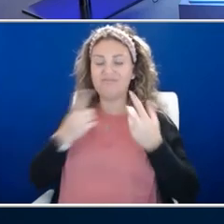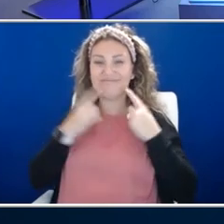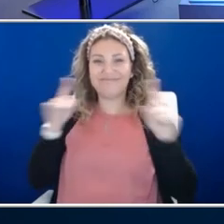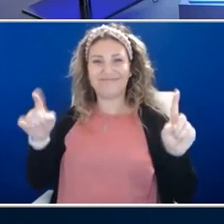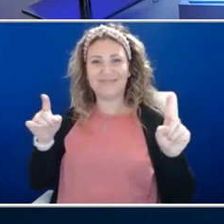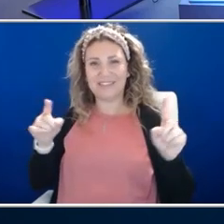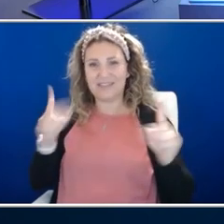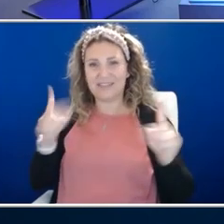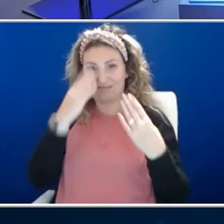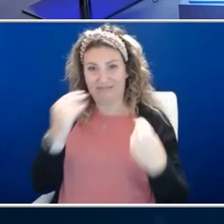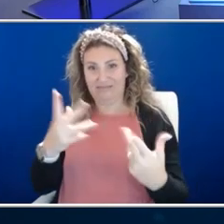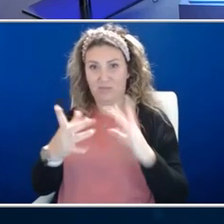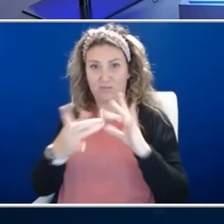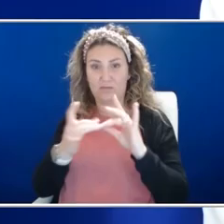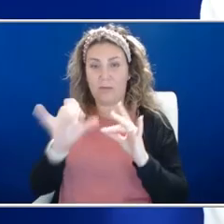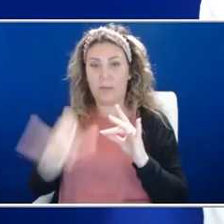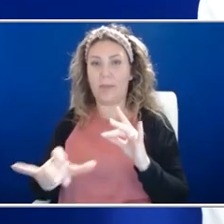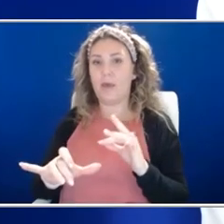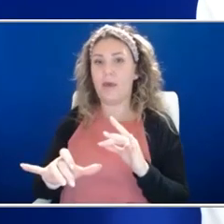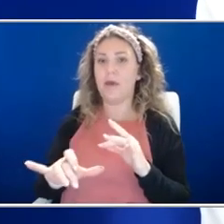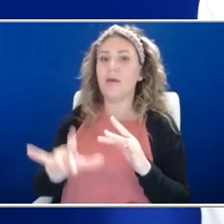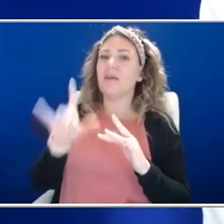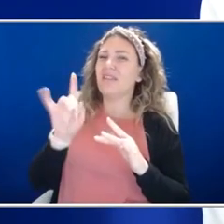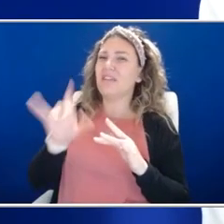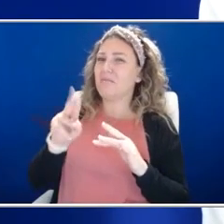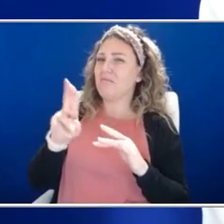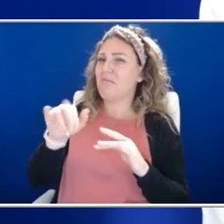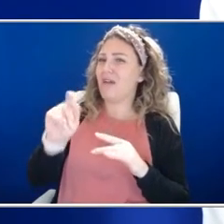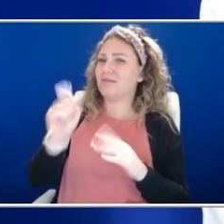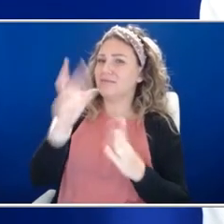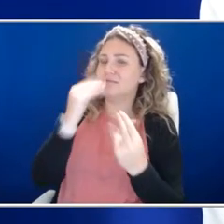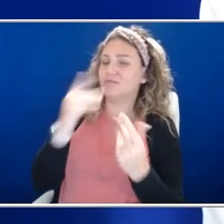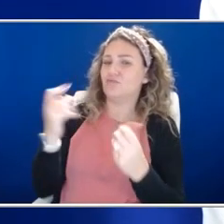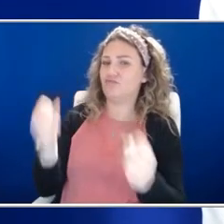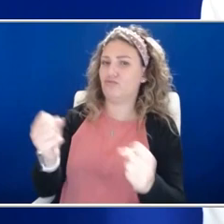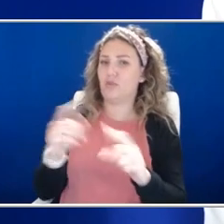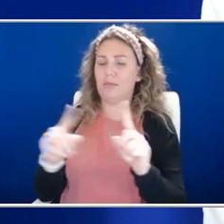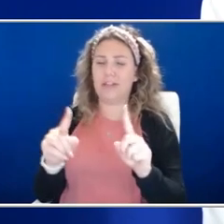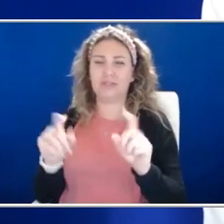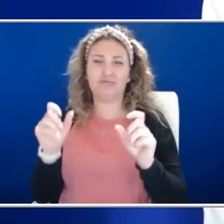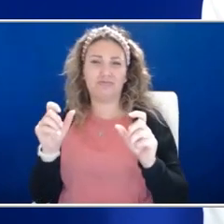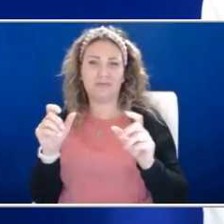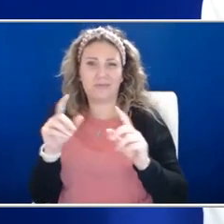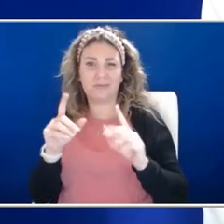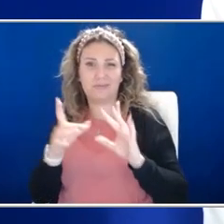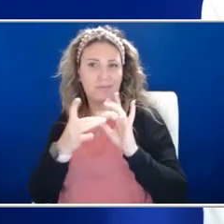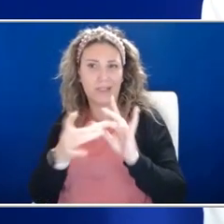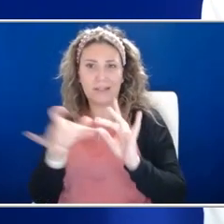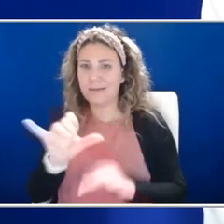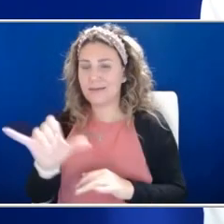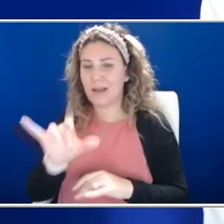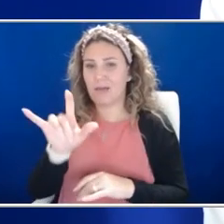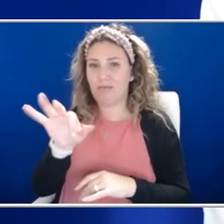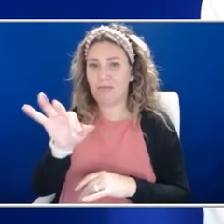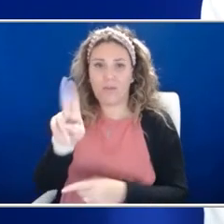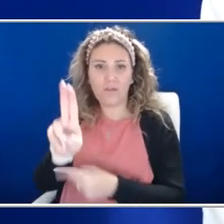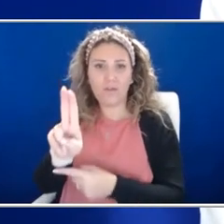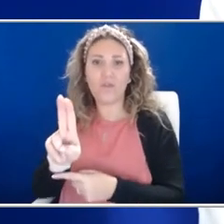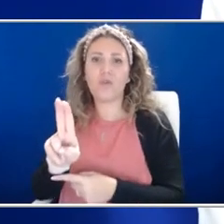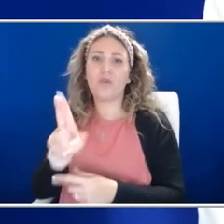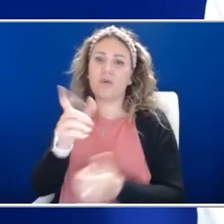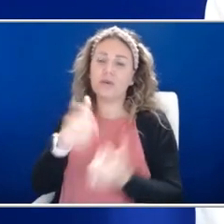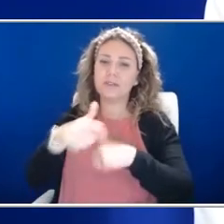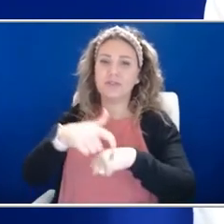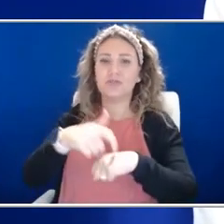about that yet. The mice data looked really strong. But remember, that's also true about influenza shots every year when we get those things. So the thing that